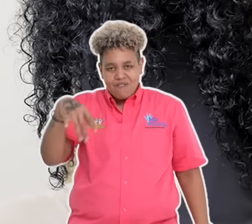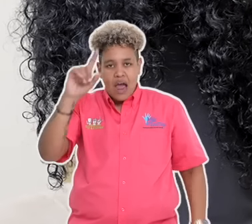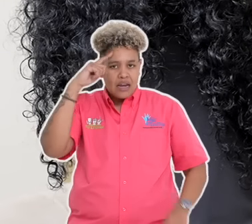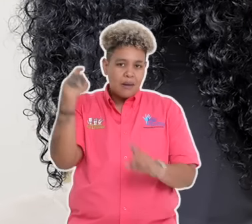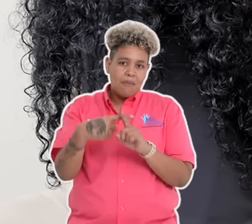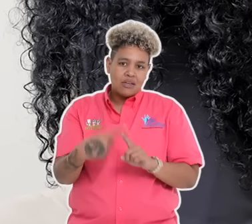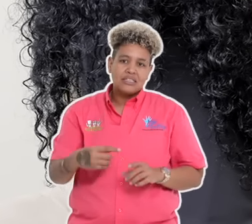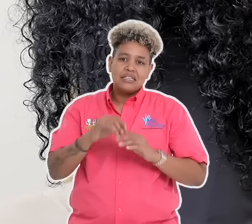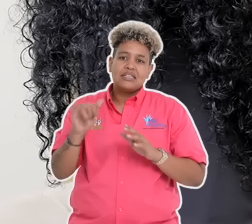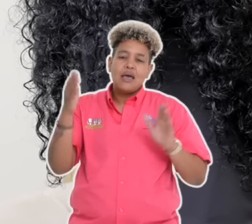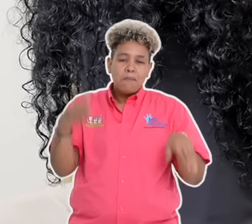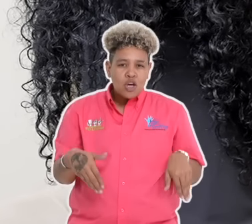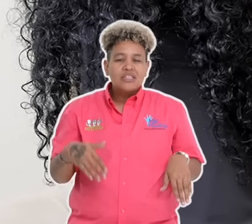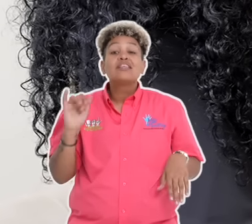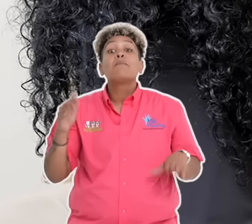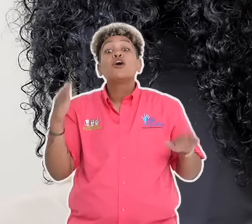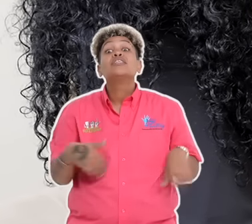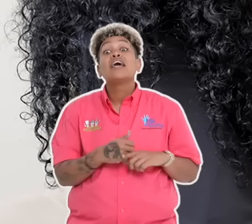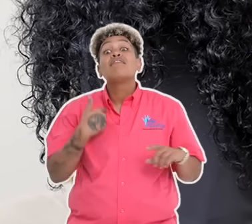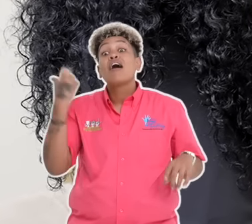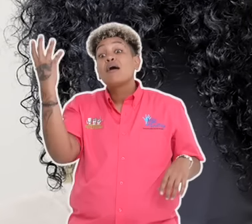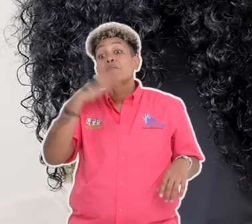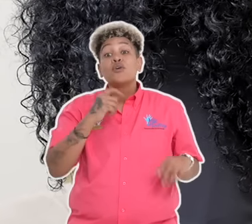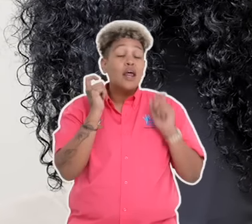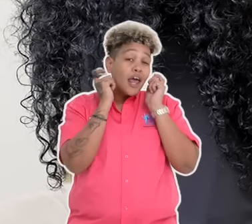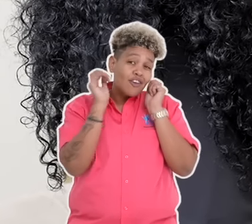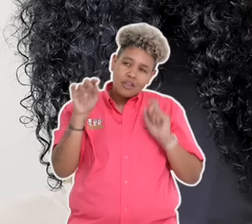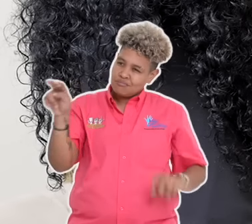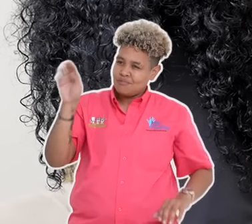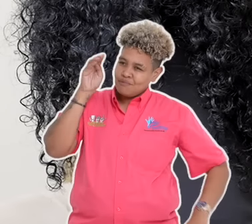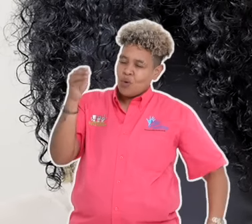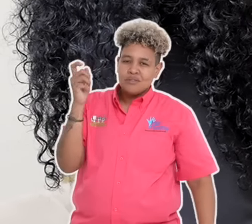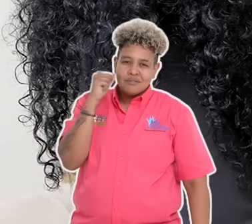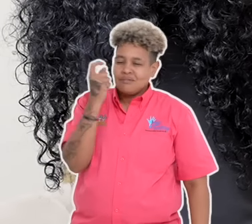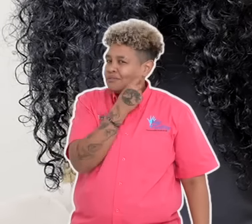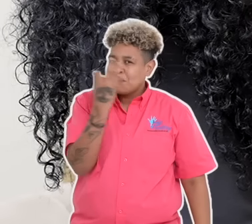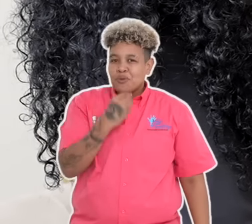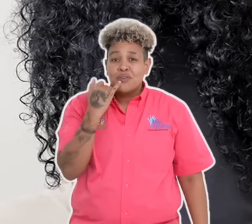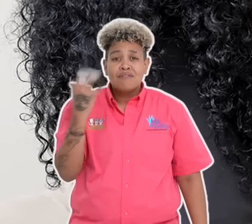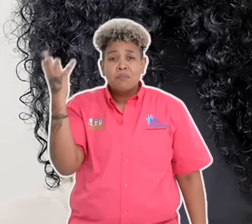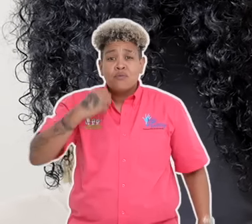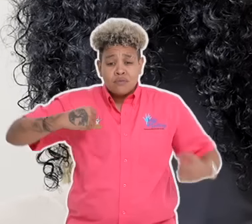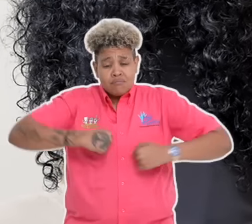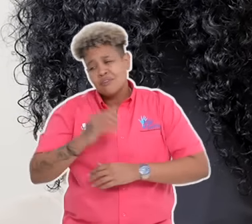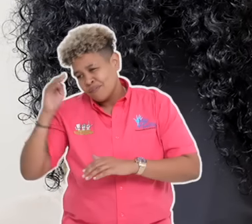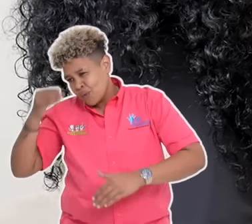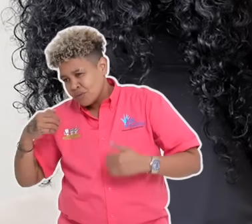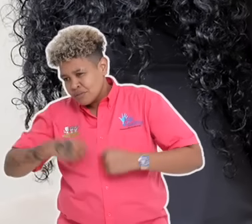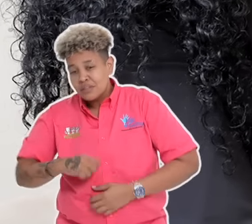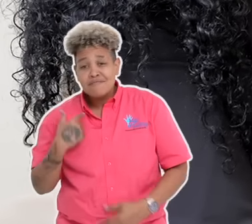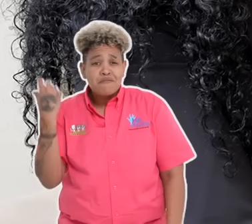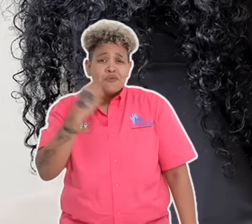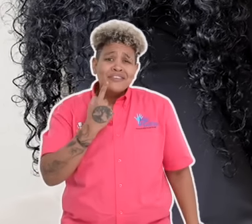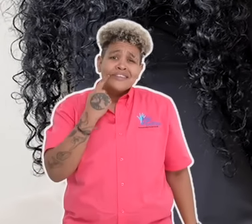Find the positive in that person. So if that person have a beautiful earring on, that's what you focus on. If that person have a beautiful suit on, focus on that. They